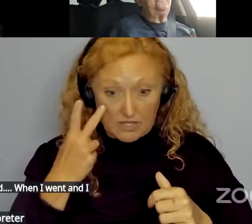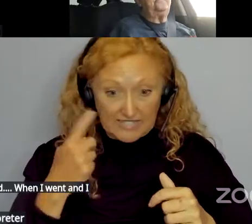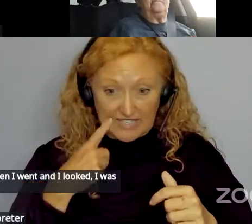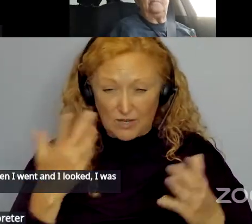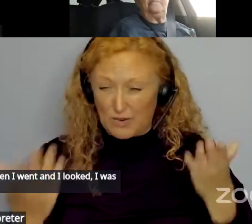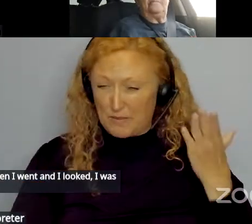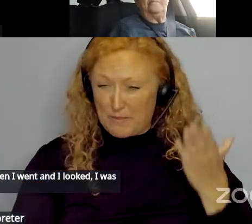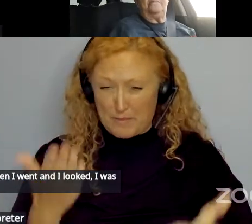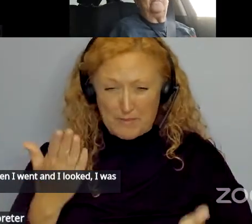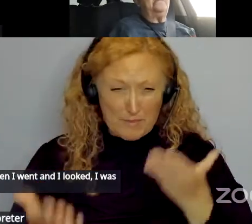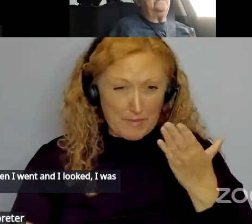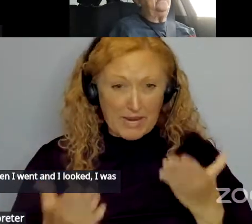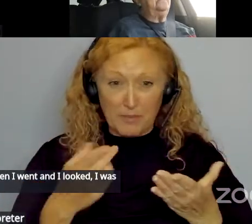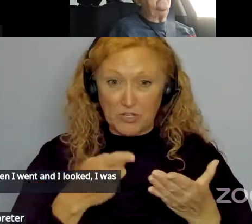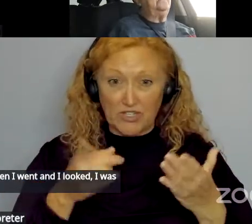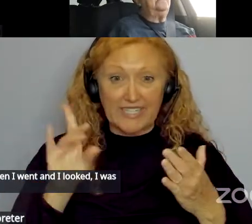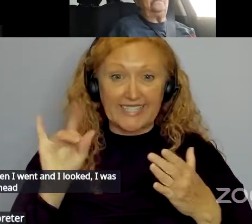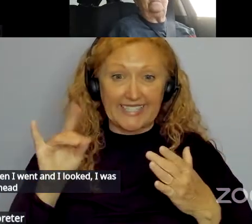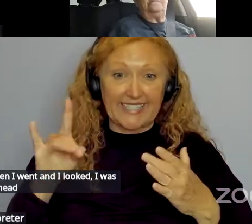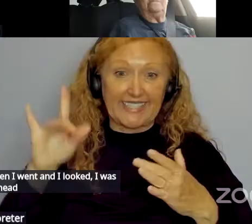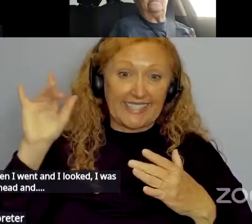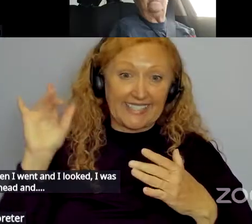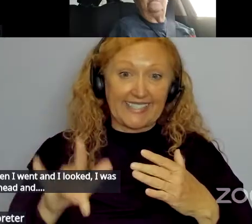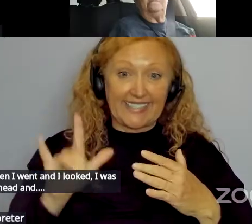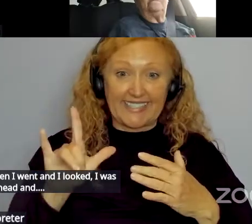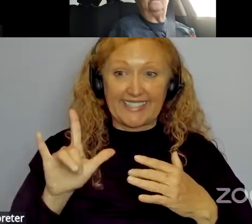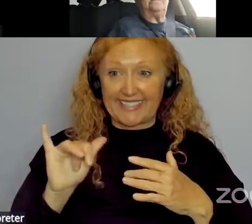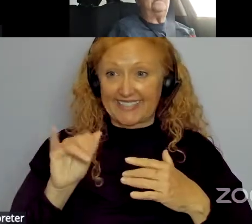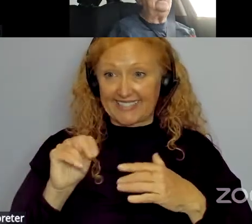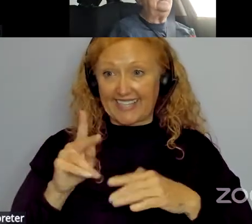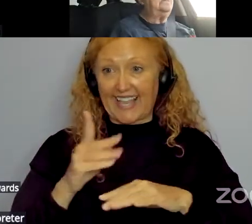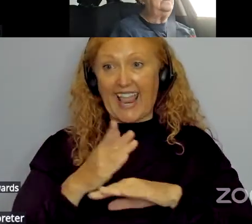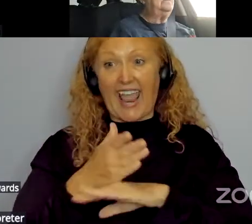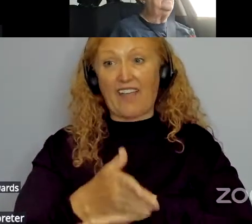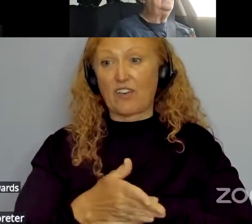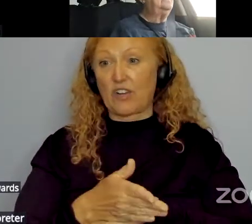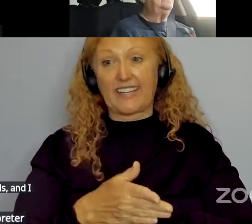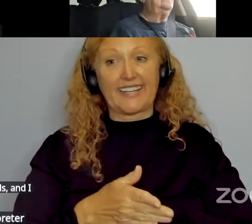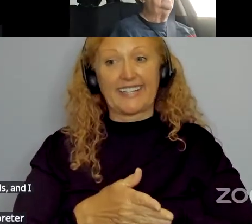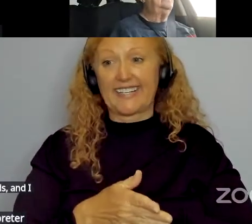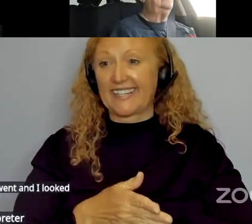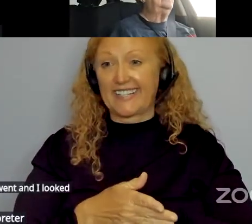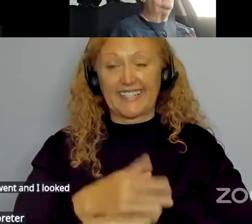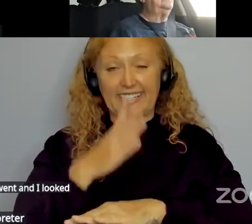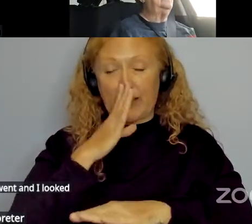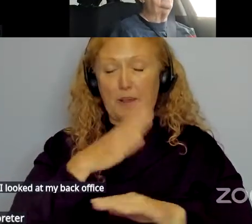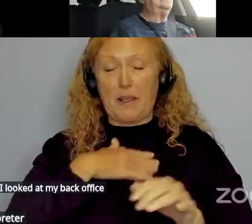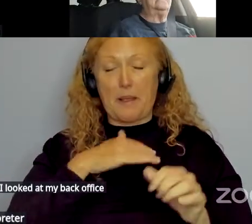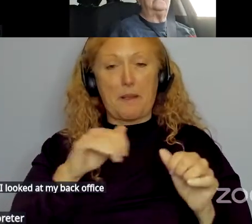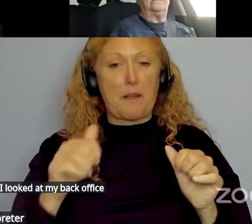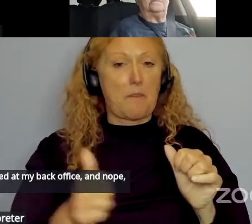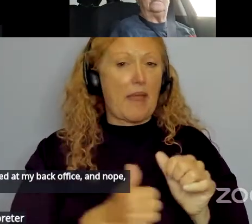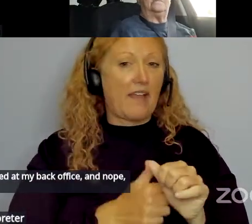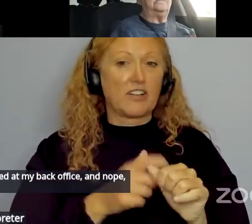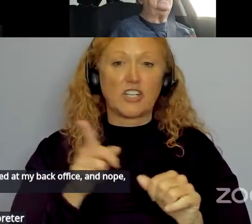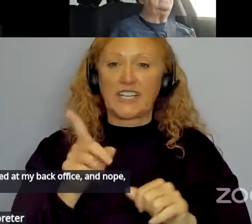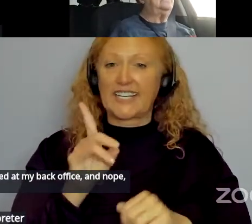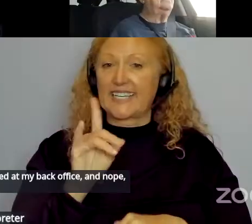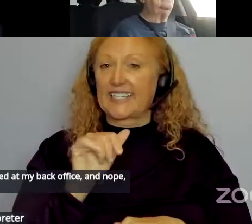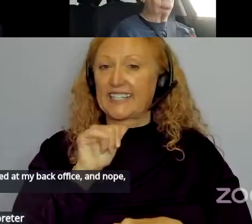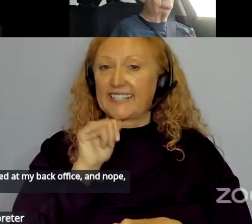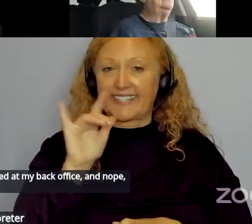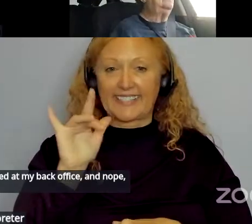maybe she actually did go ahead and click the link afterwards. And I went and I looked at my back office and nope, she didn't click the link. So